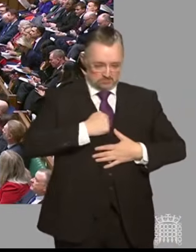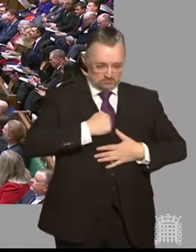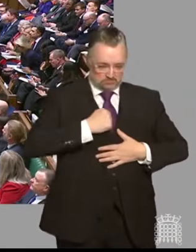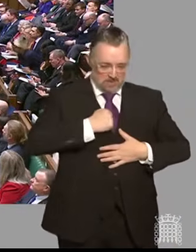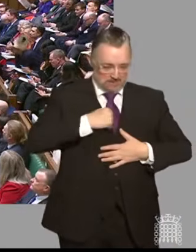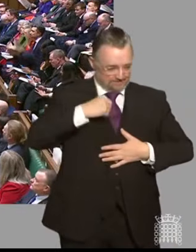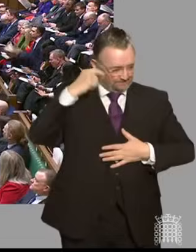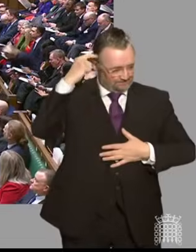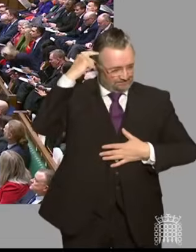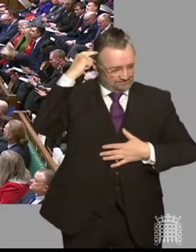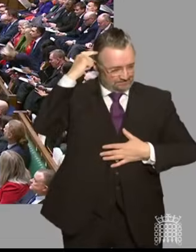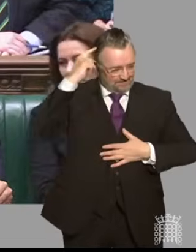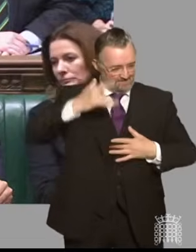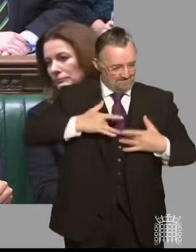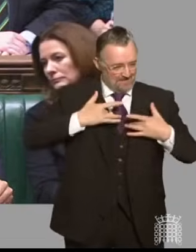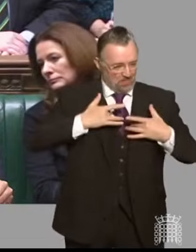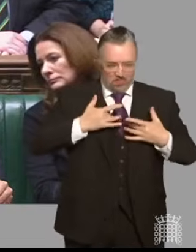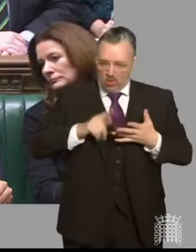Mr.